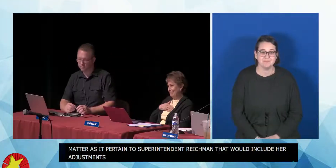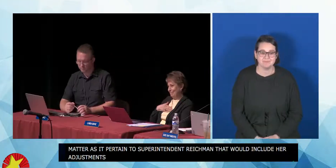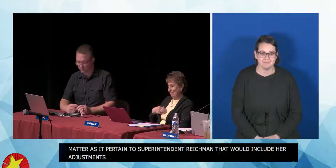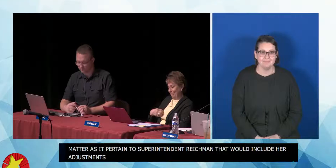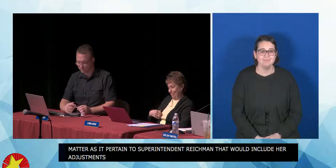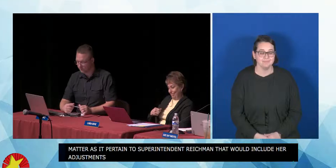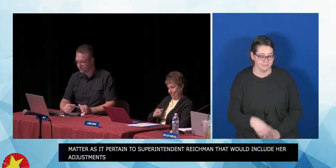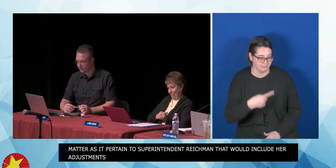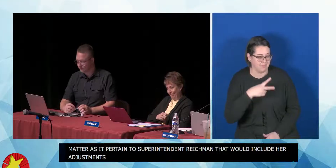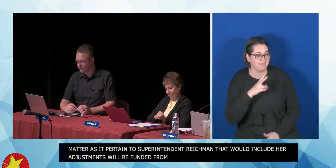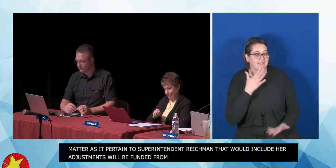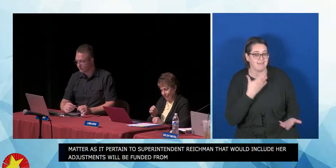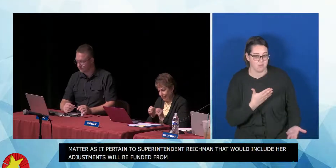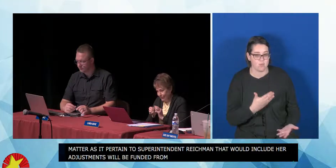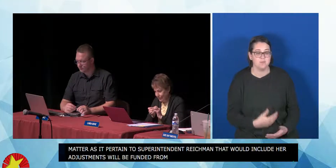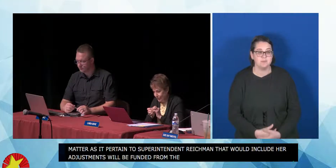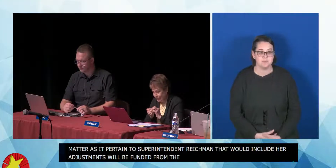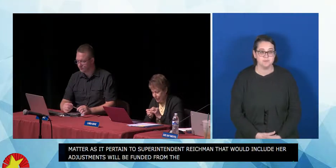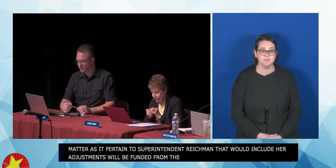Thank you.